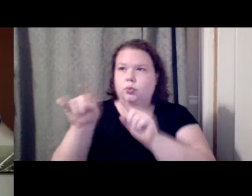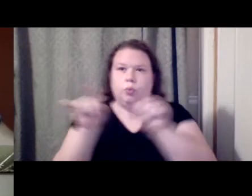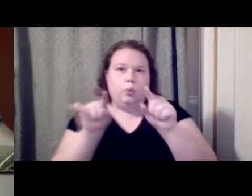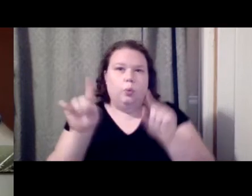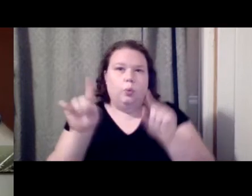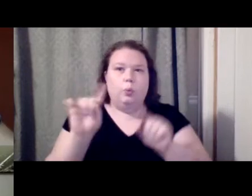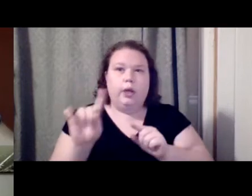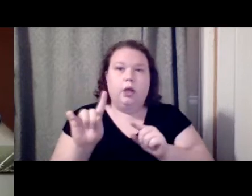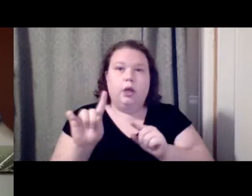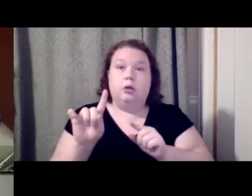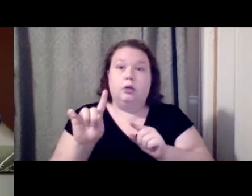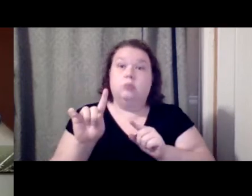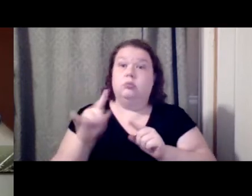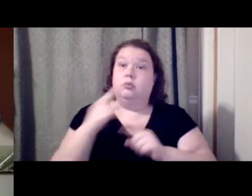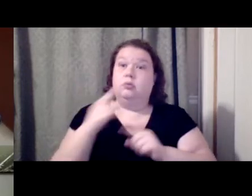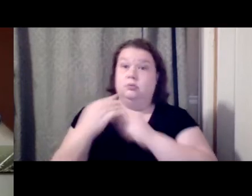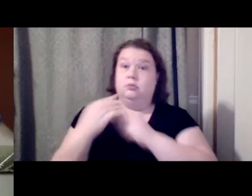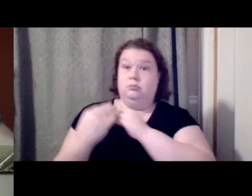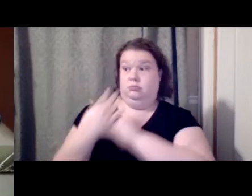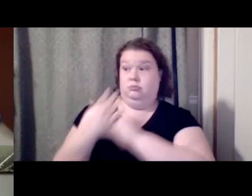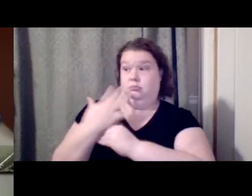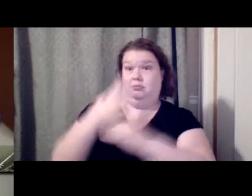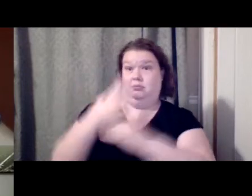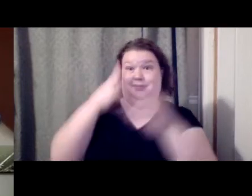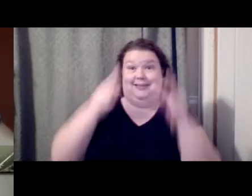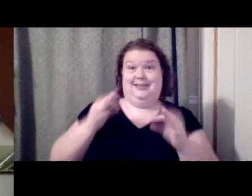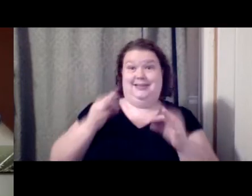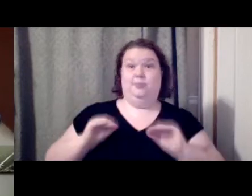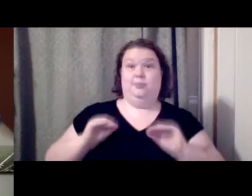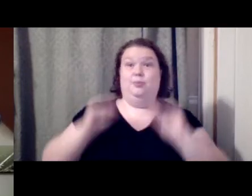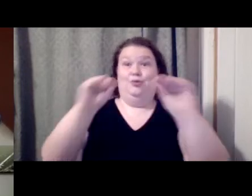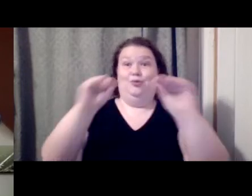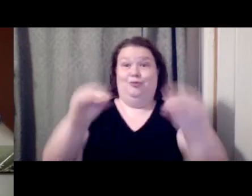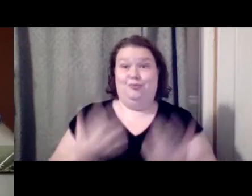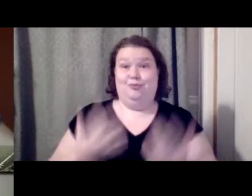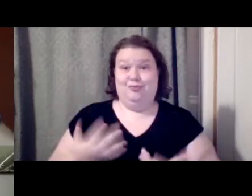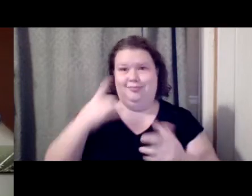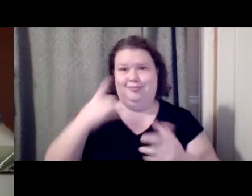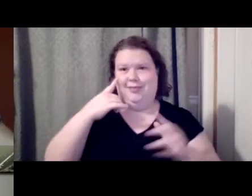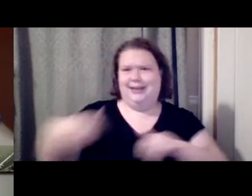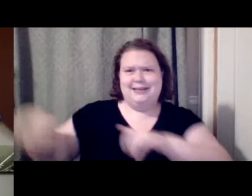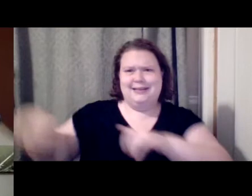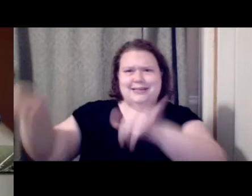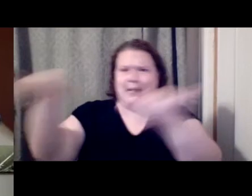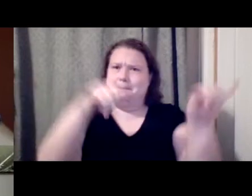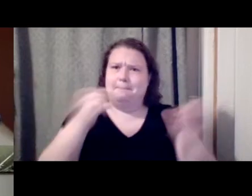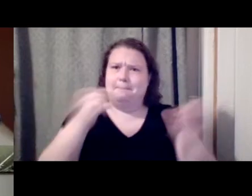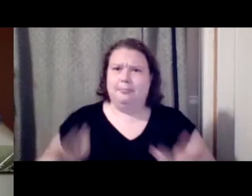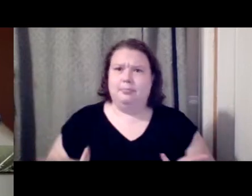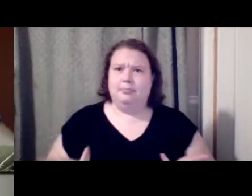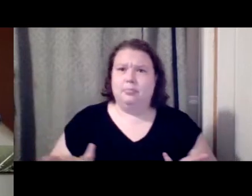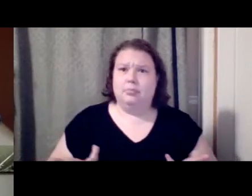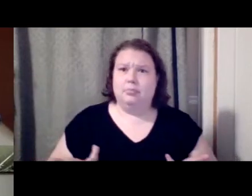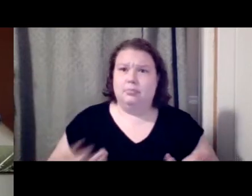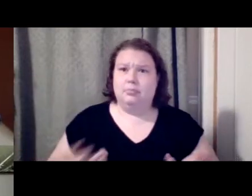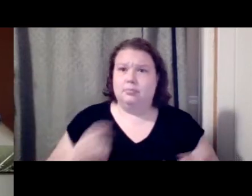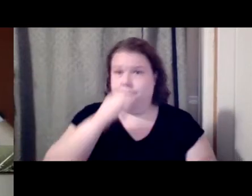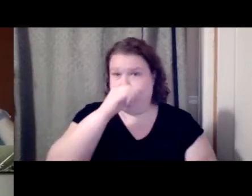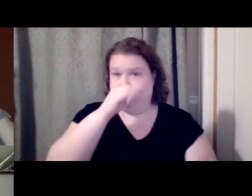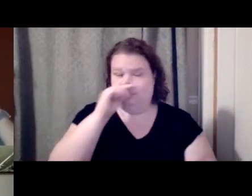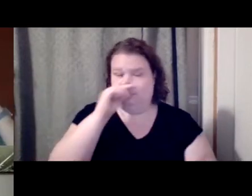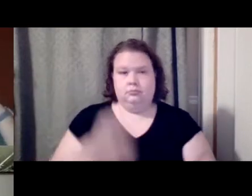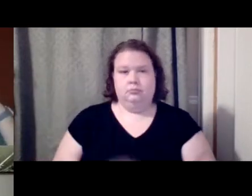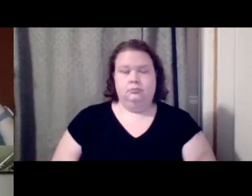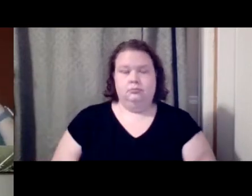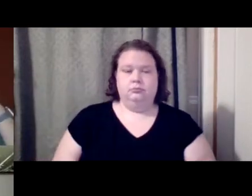impact on where we chose to live. And I think that's pretty much the same for everyone, right? So I think it is certainly